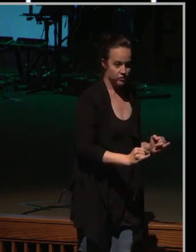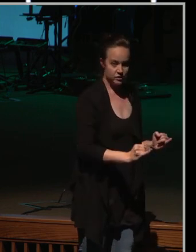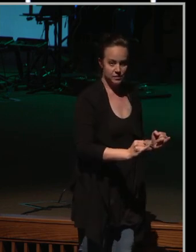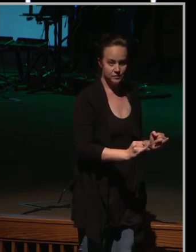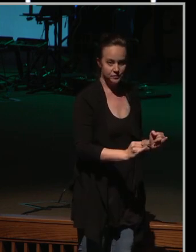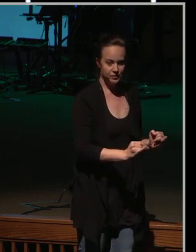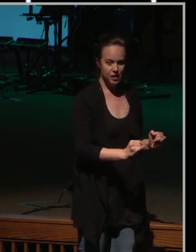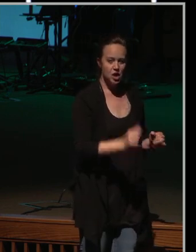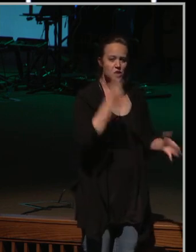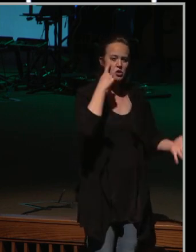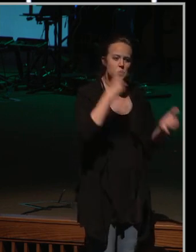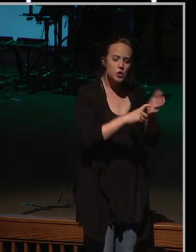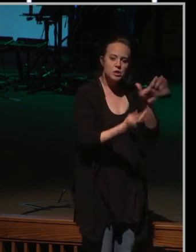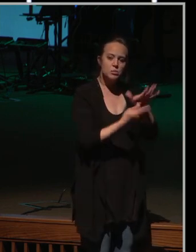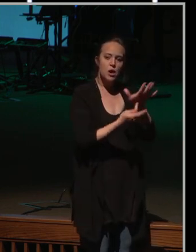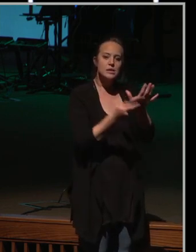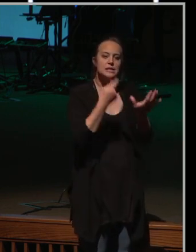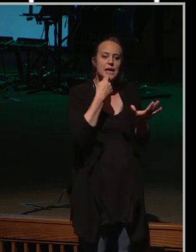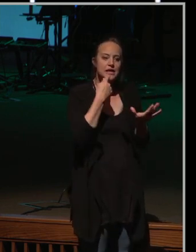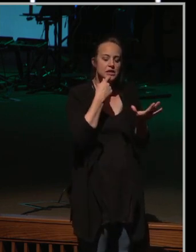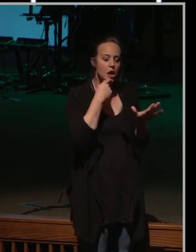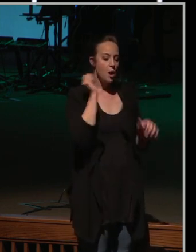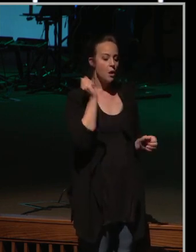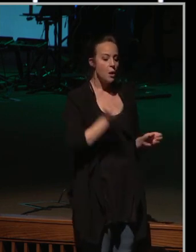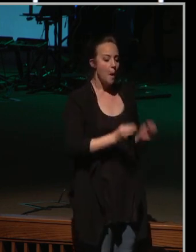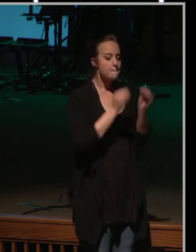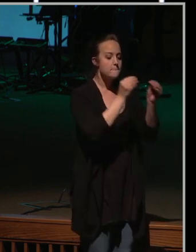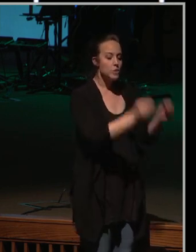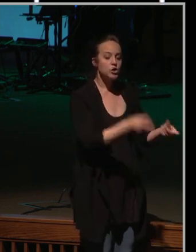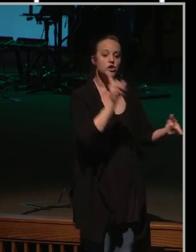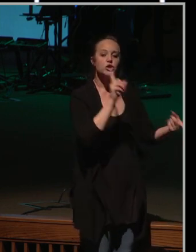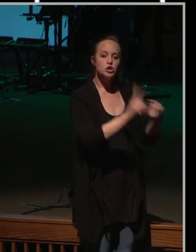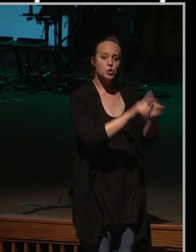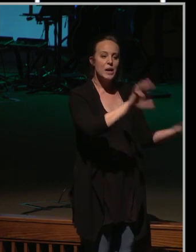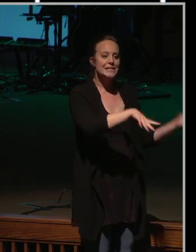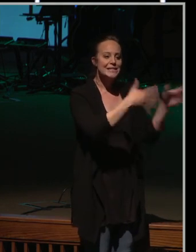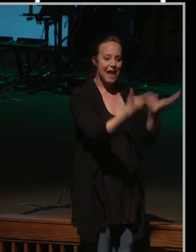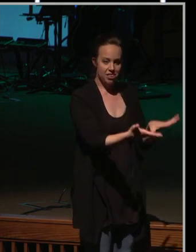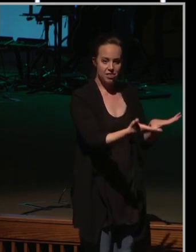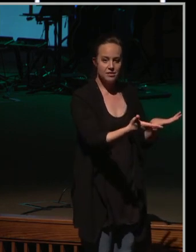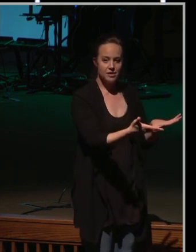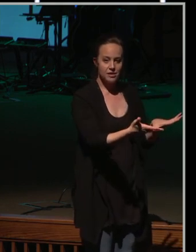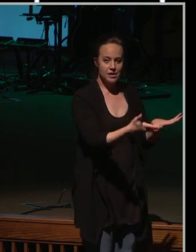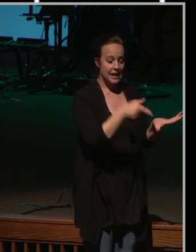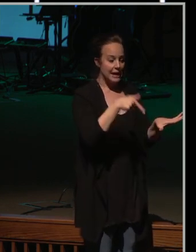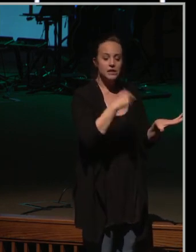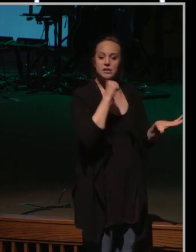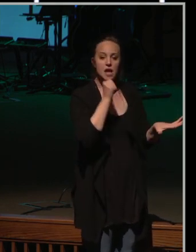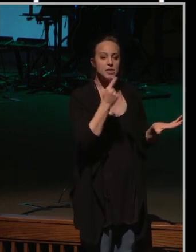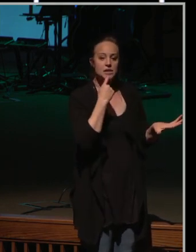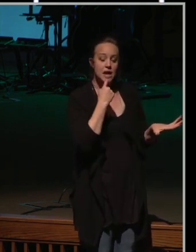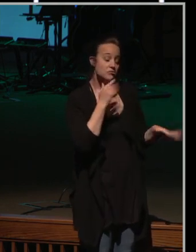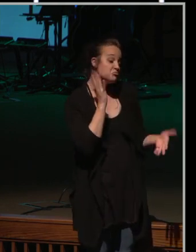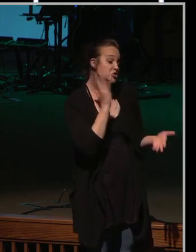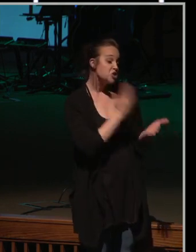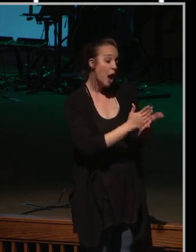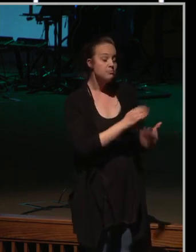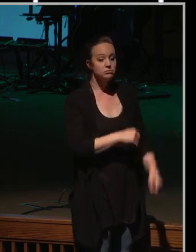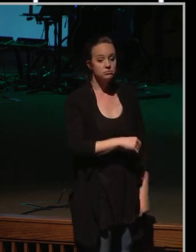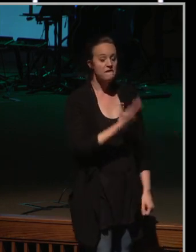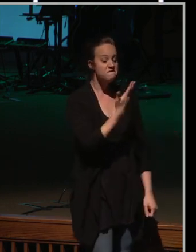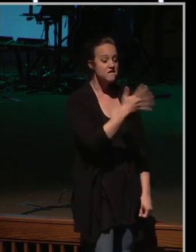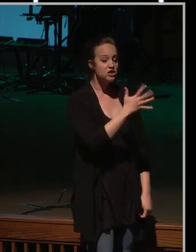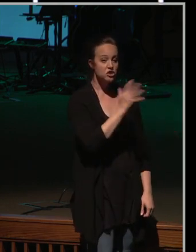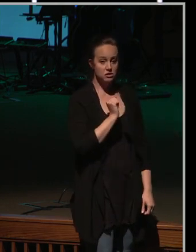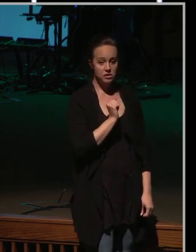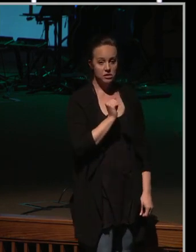death. He doesn't say stop. He doesn't say avoid. He says put it to death.